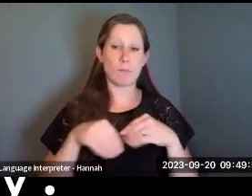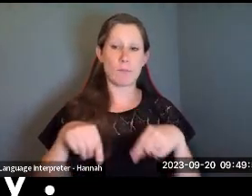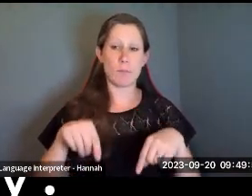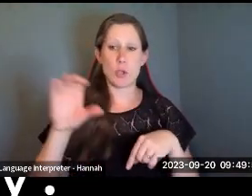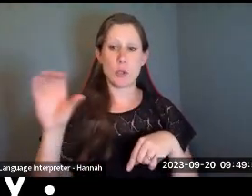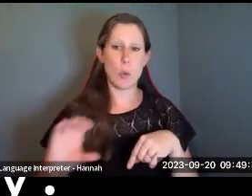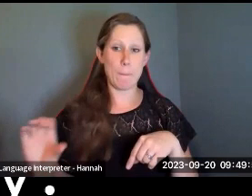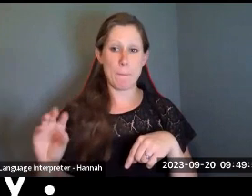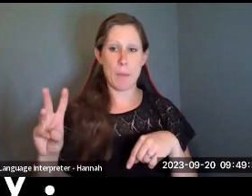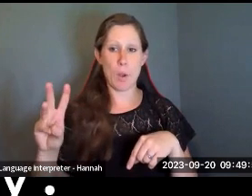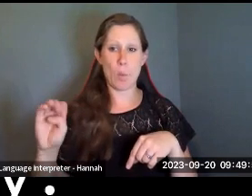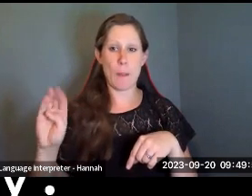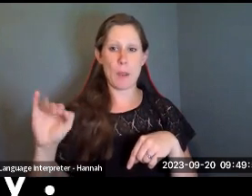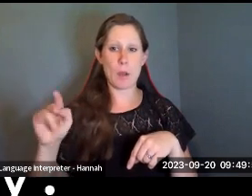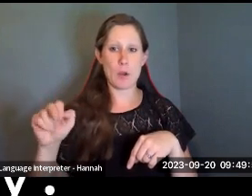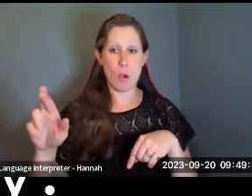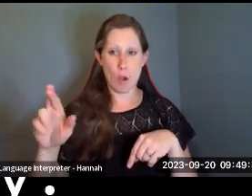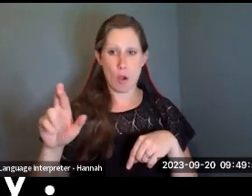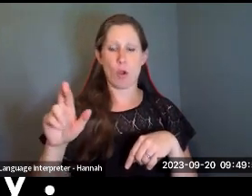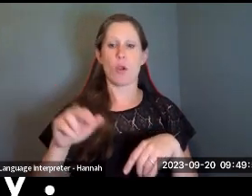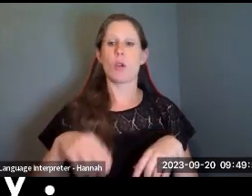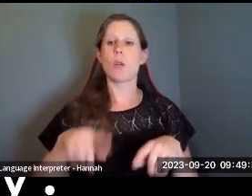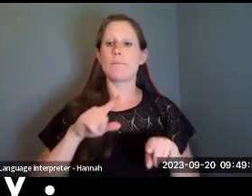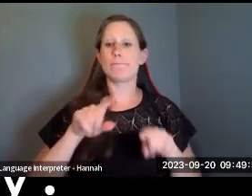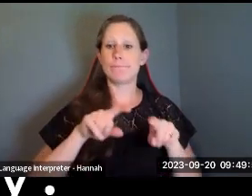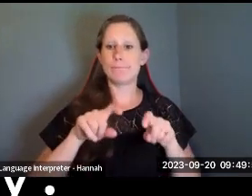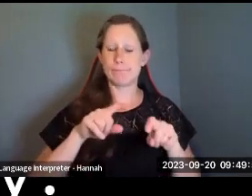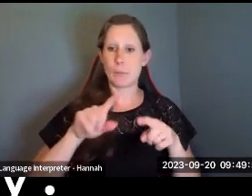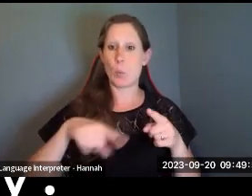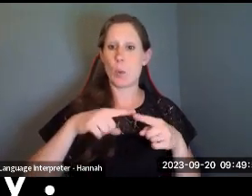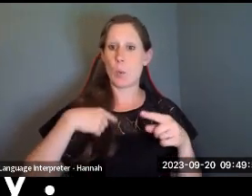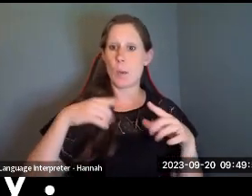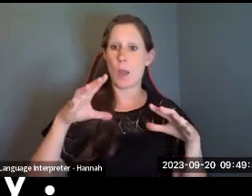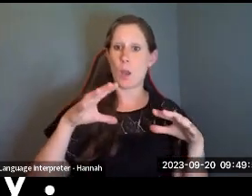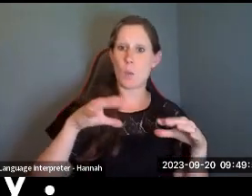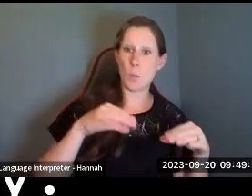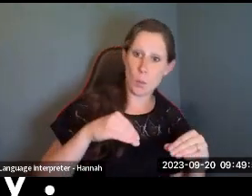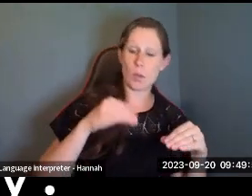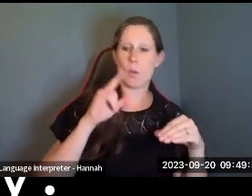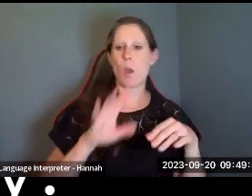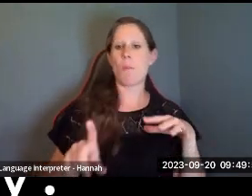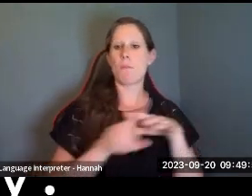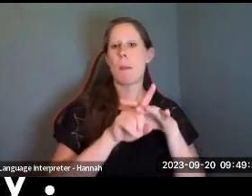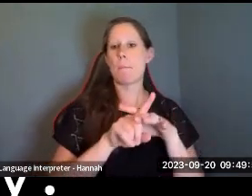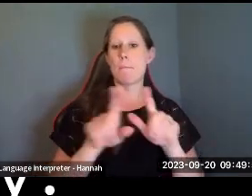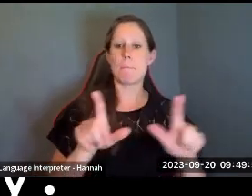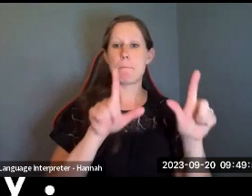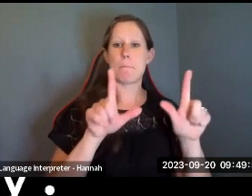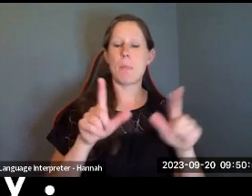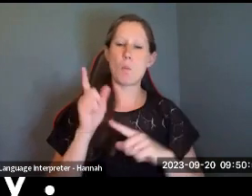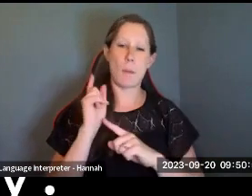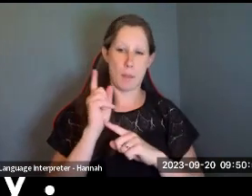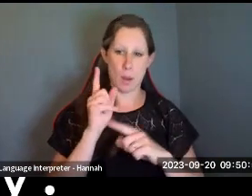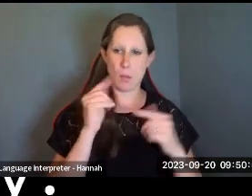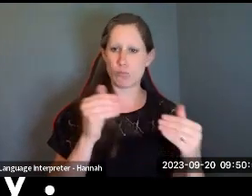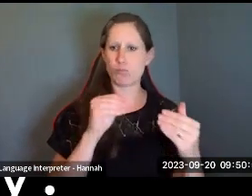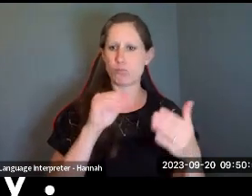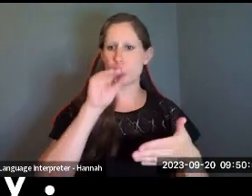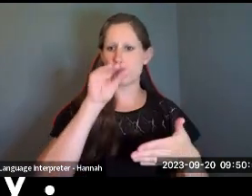up in your browser as we close out here. If you would take a minute to fill that out, it's